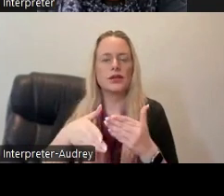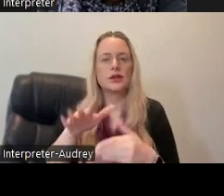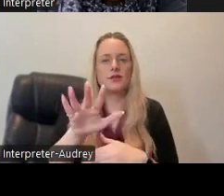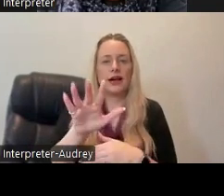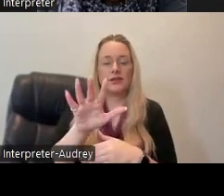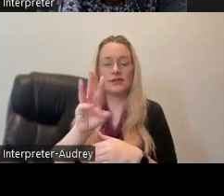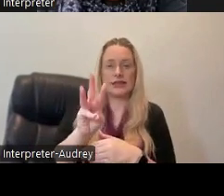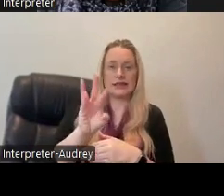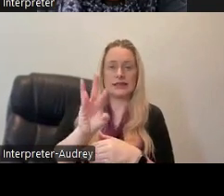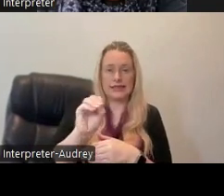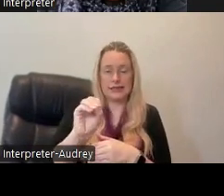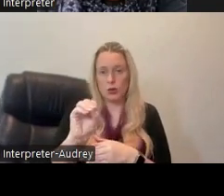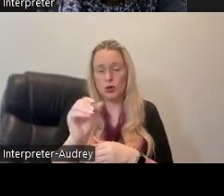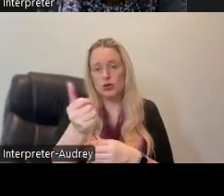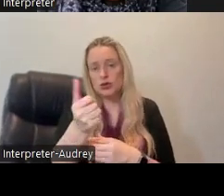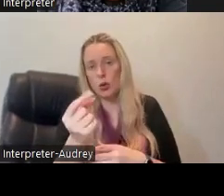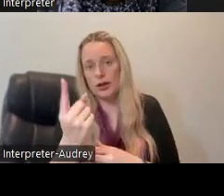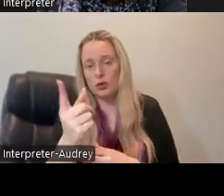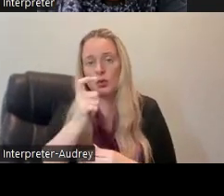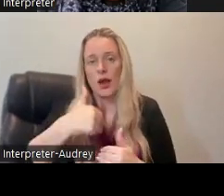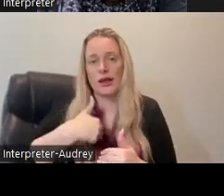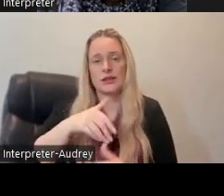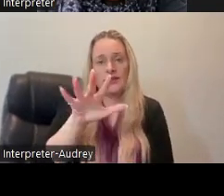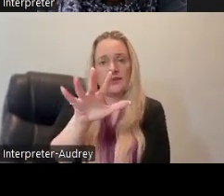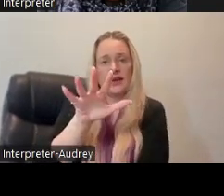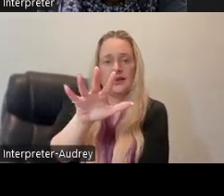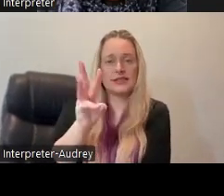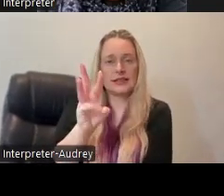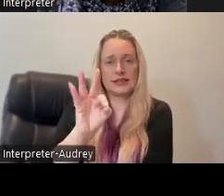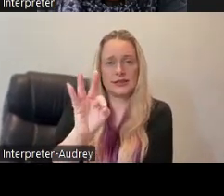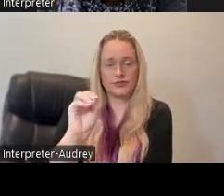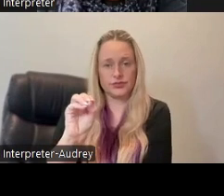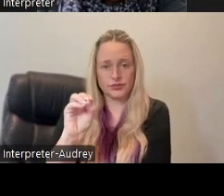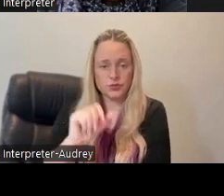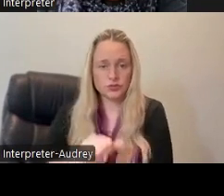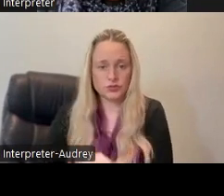5690, ending in 5690.